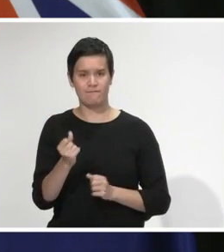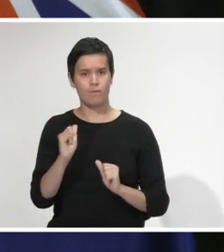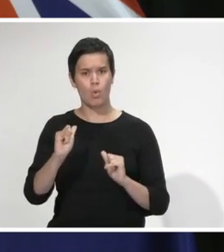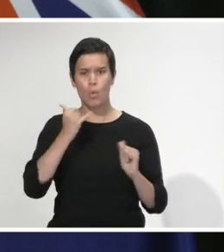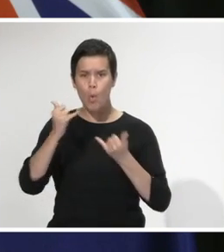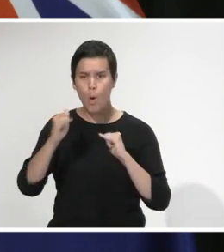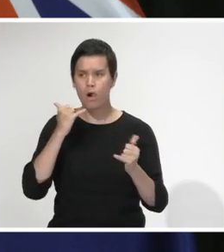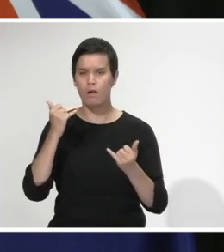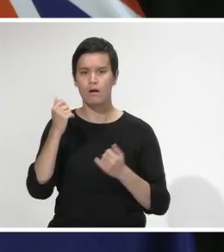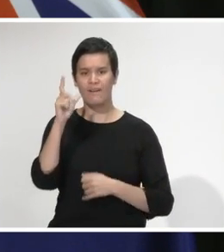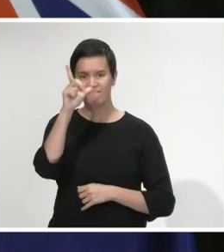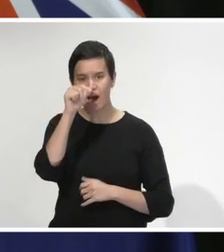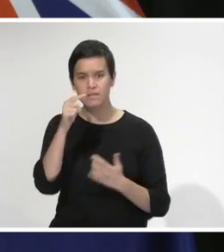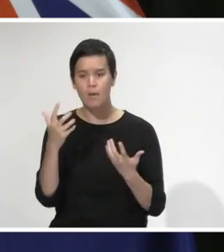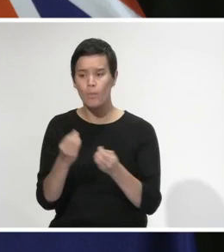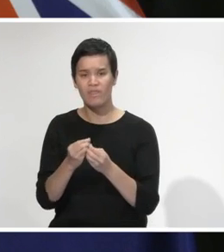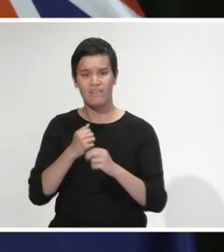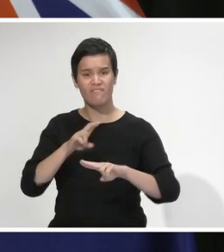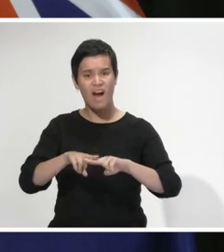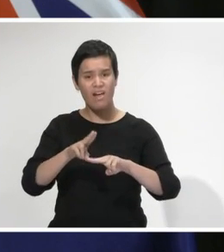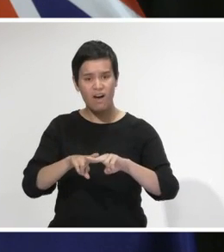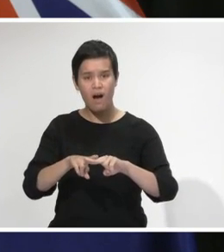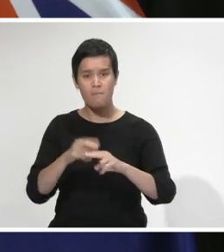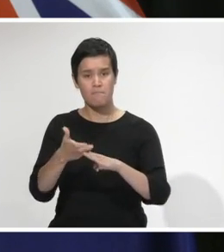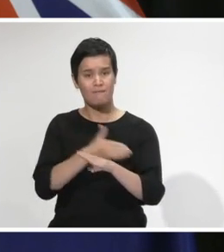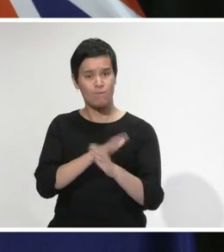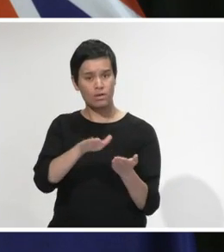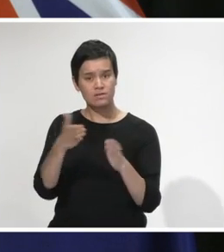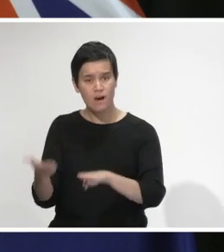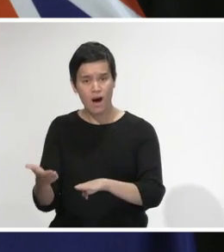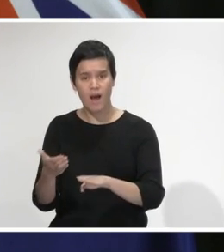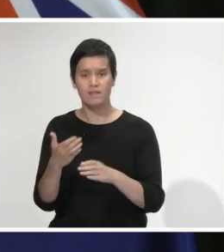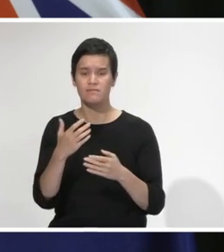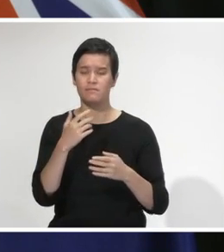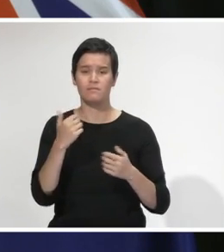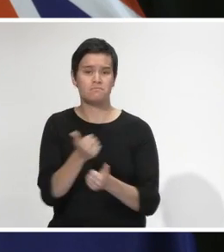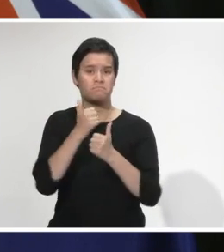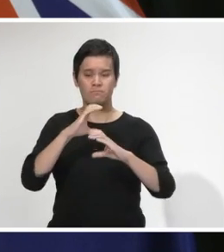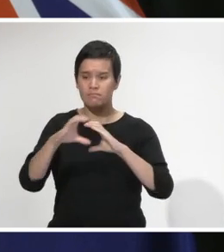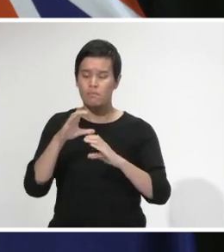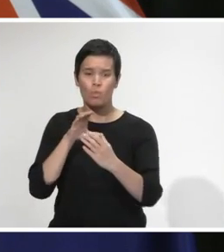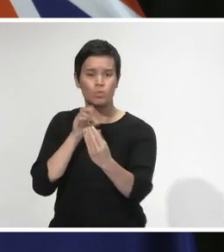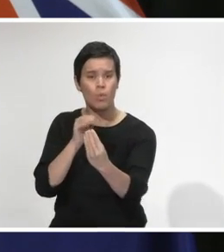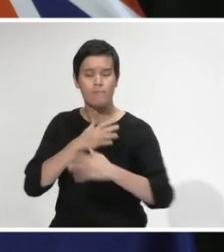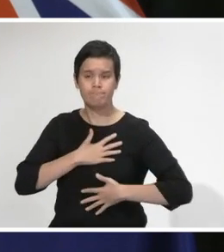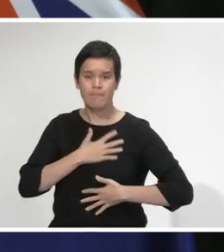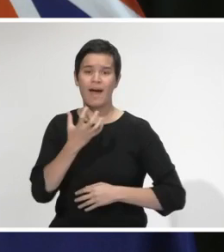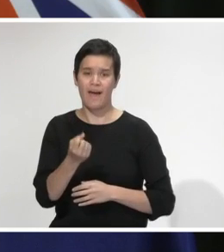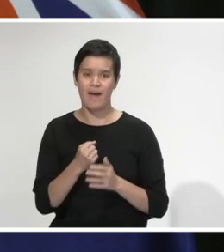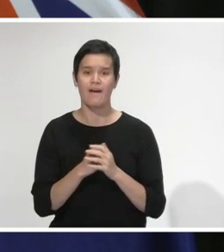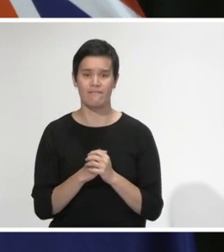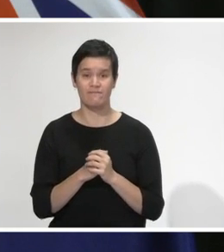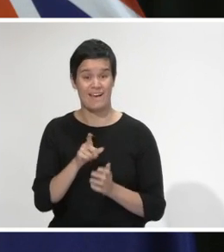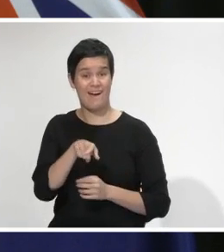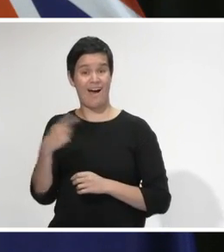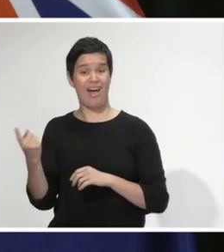including FaceTime calls with Dad. We are so grateful." And from another of the families, "We couldn't speak more highly of the staff and